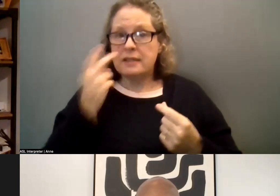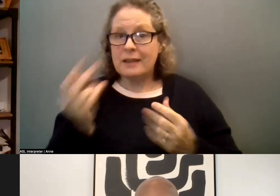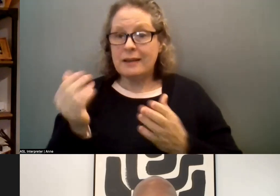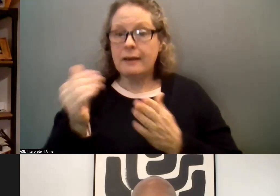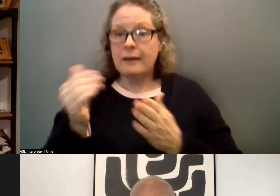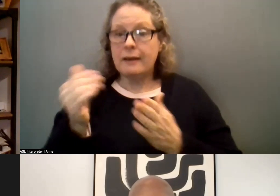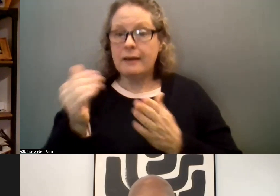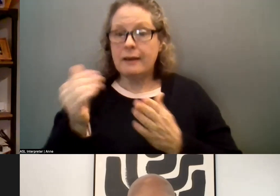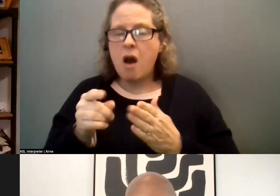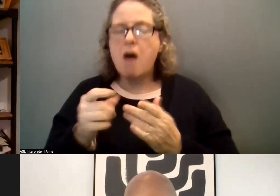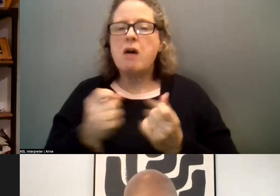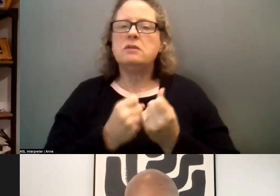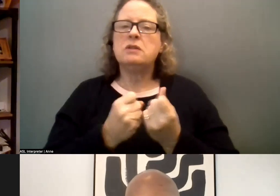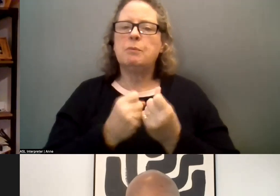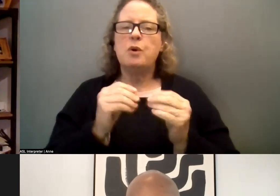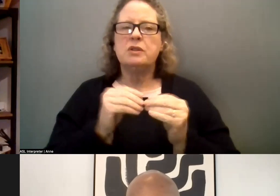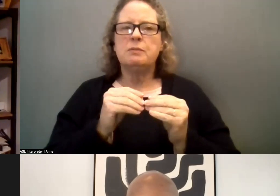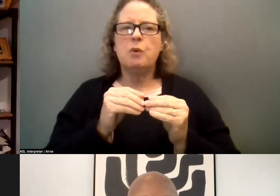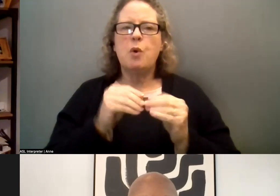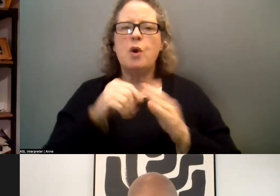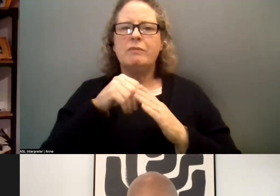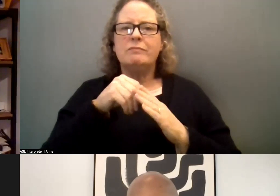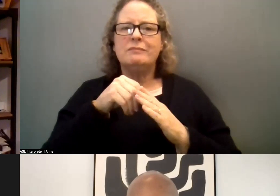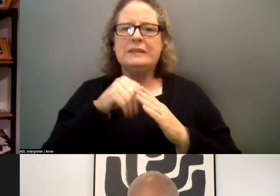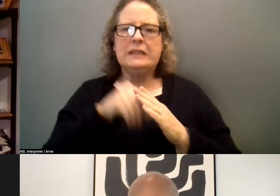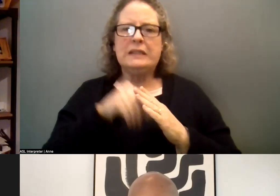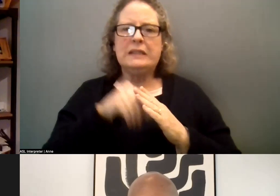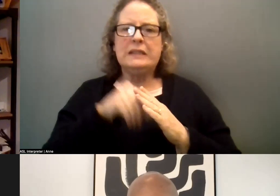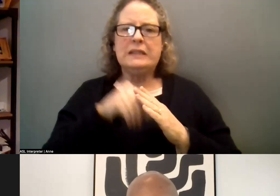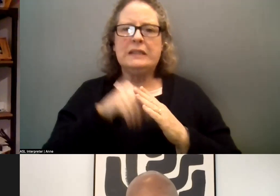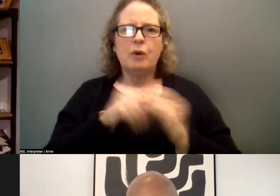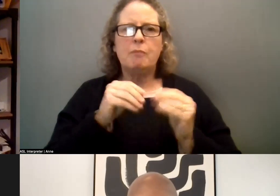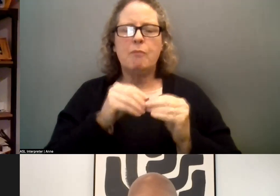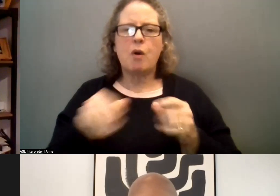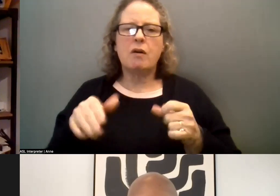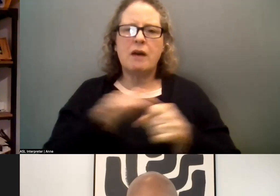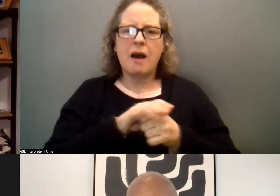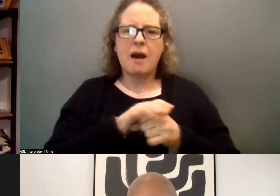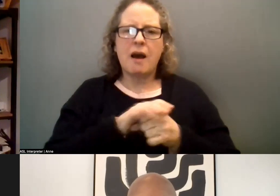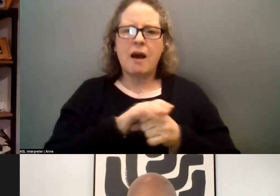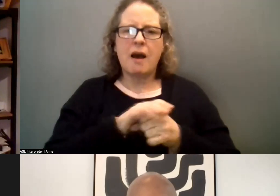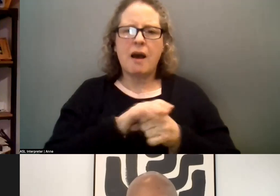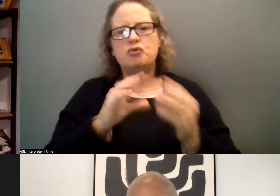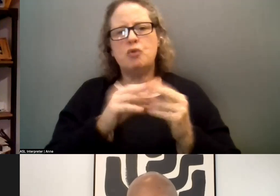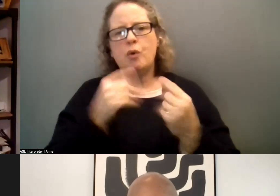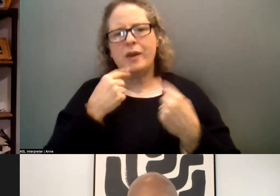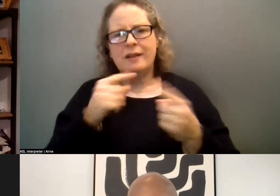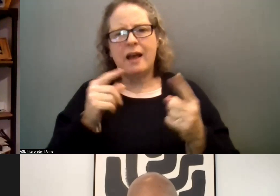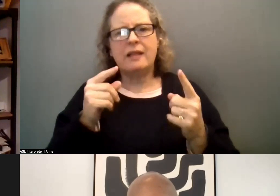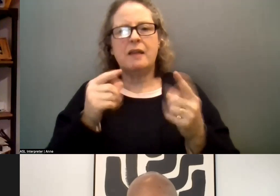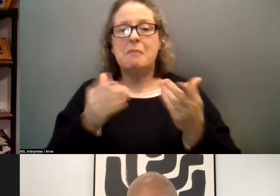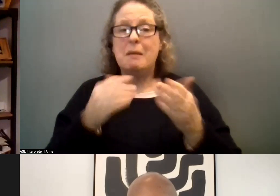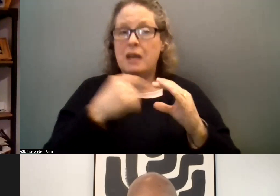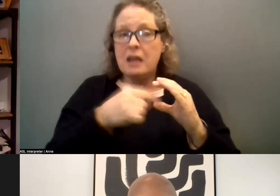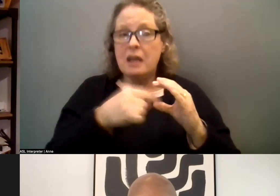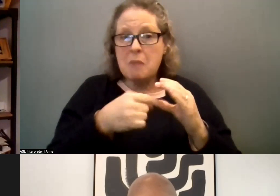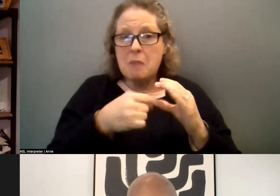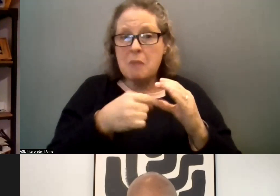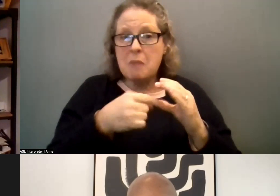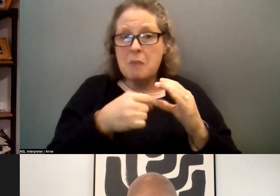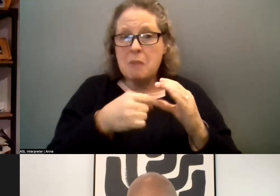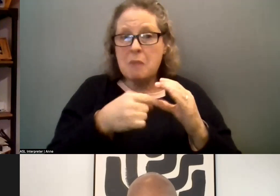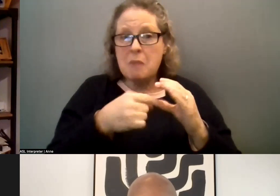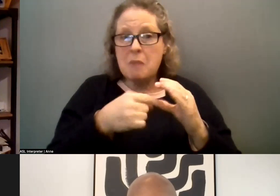deeper, uh, to use your language, a deeper, more comprehensive piece of storytelling, perhaps email, perhaps in the press or whatever it may